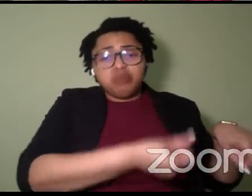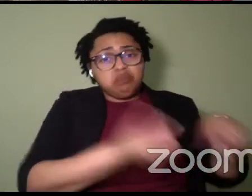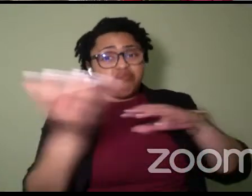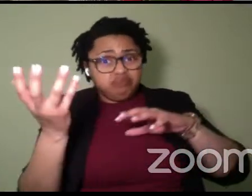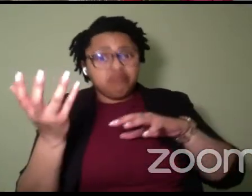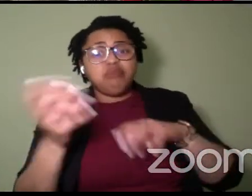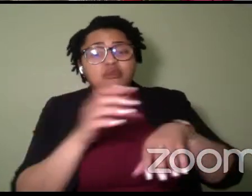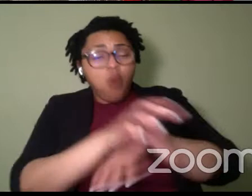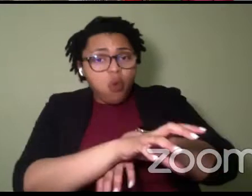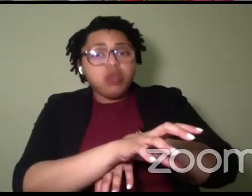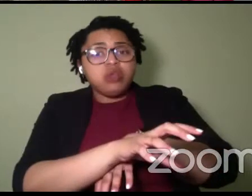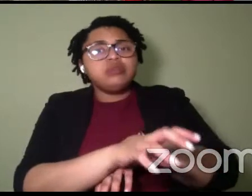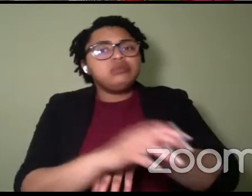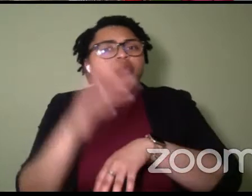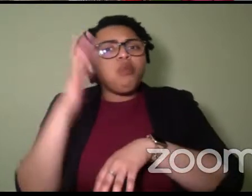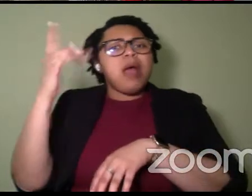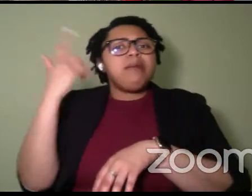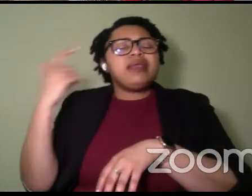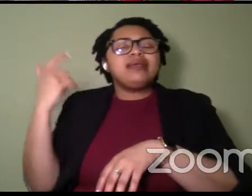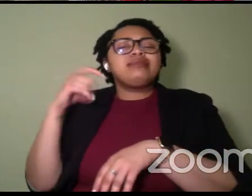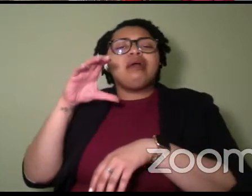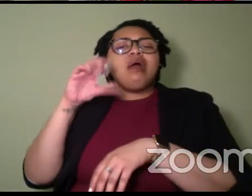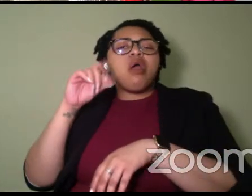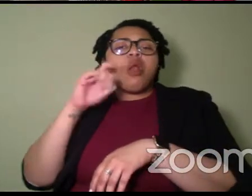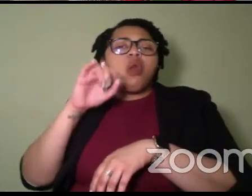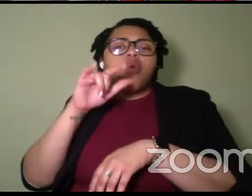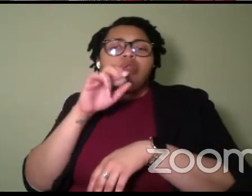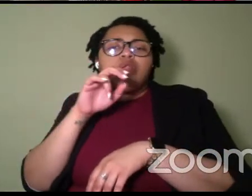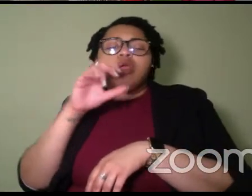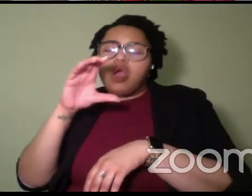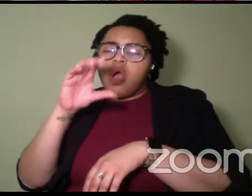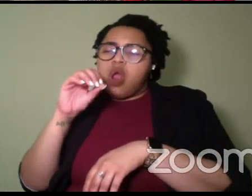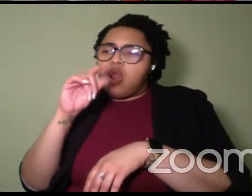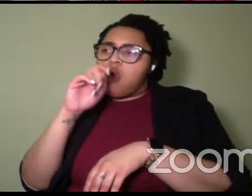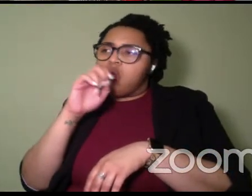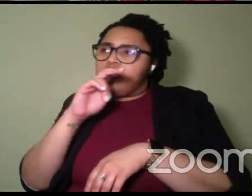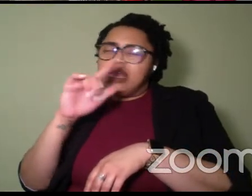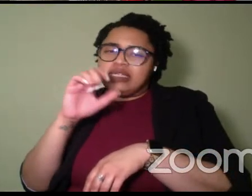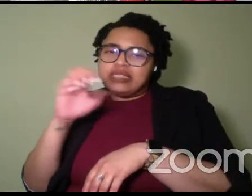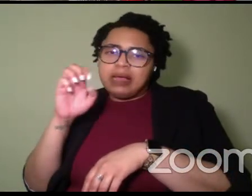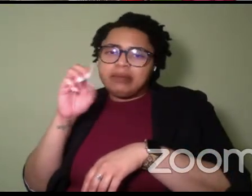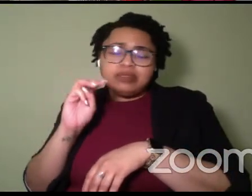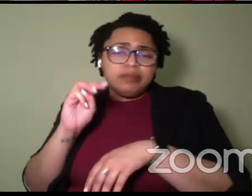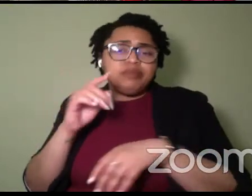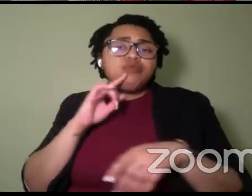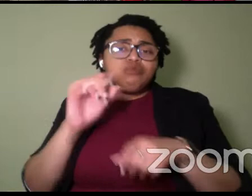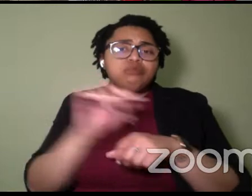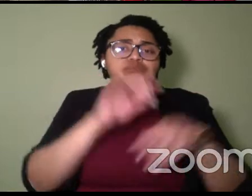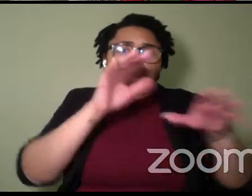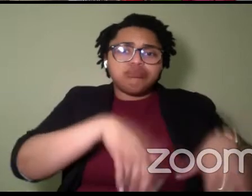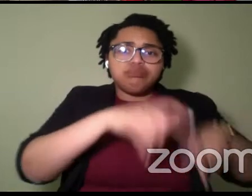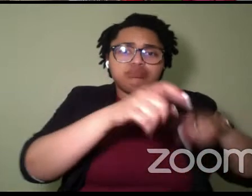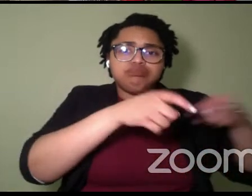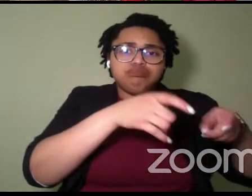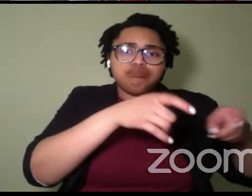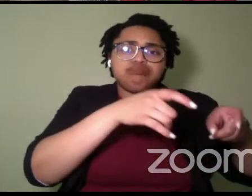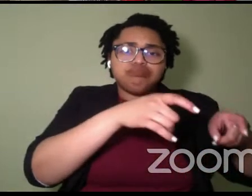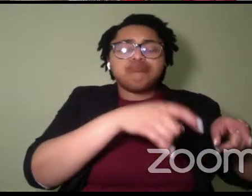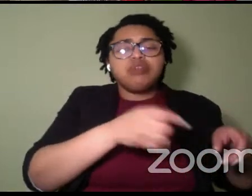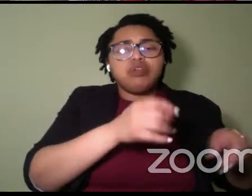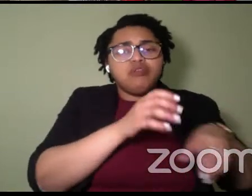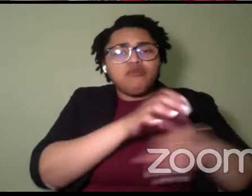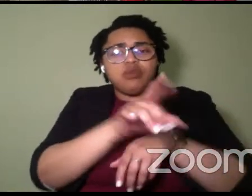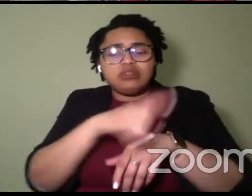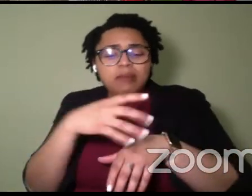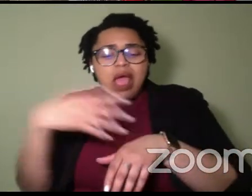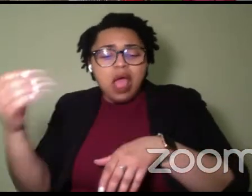no meaningful efforts of reconciliation with Indigenous peoples in this country. As part of this